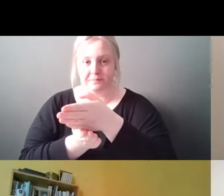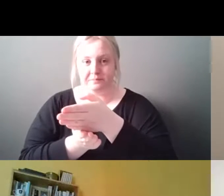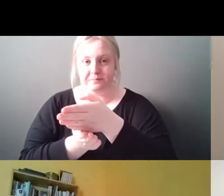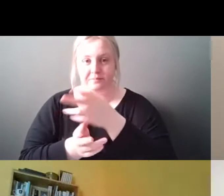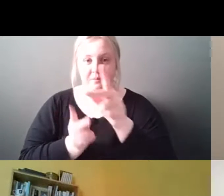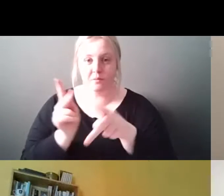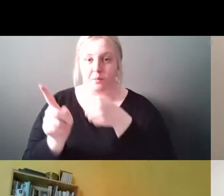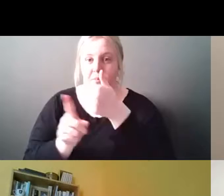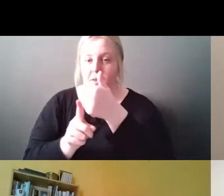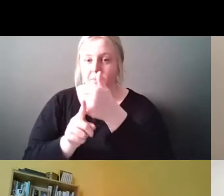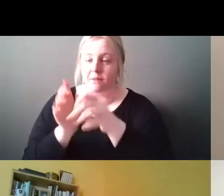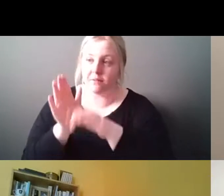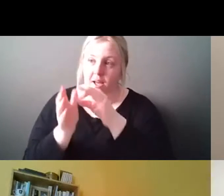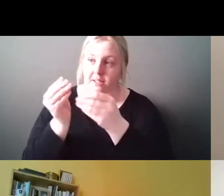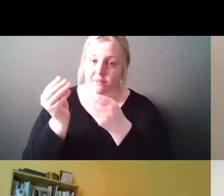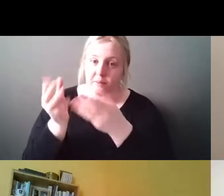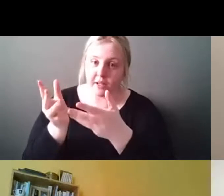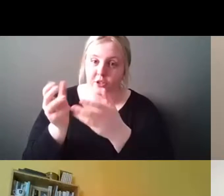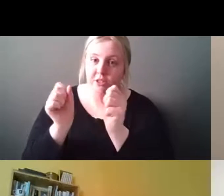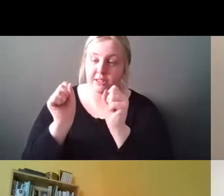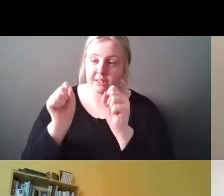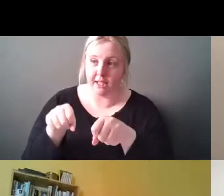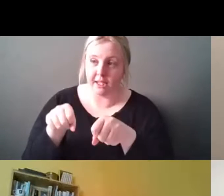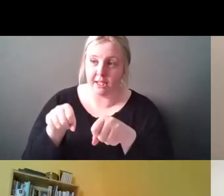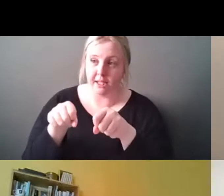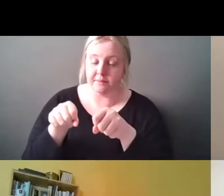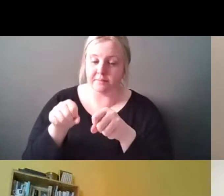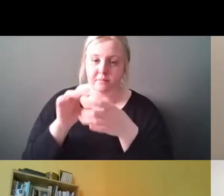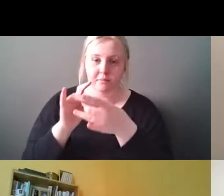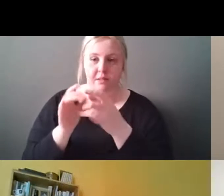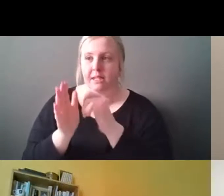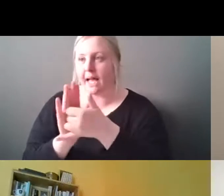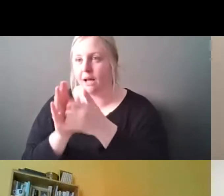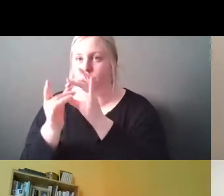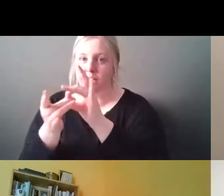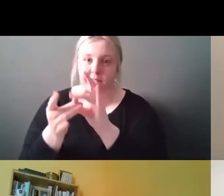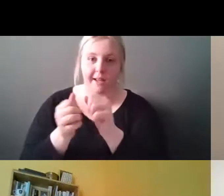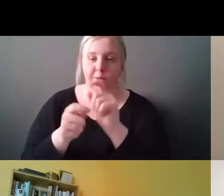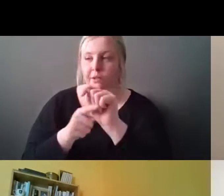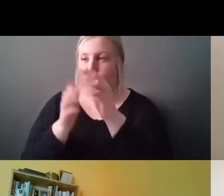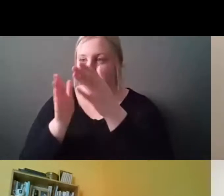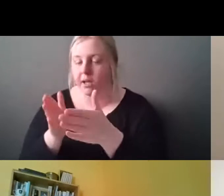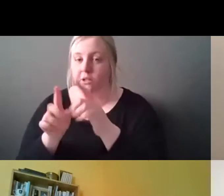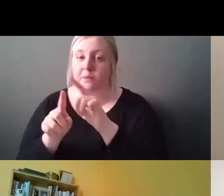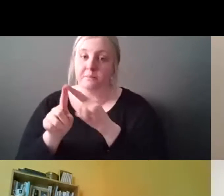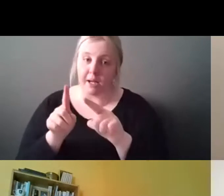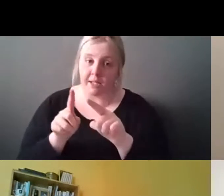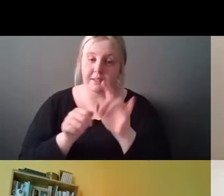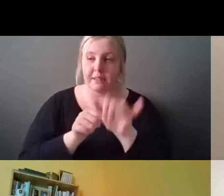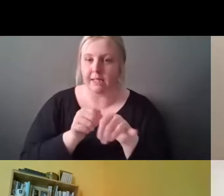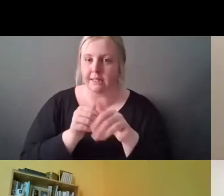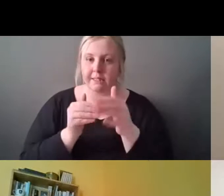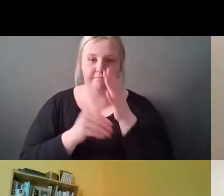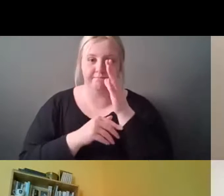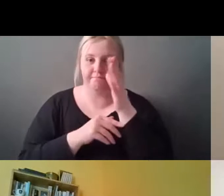for where people can get information on how to connect with a trainer. But really,